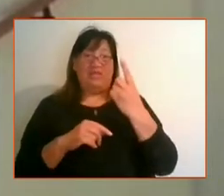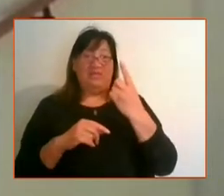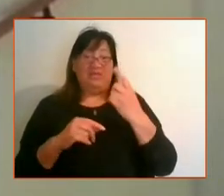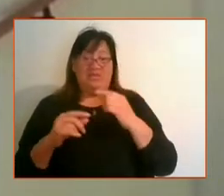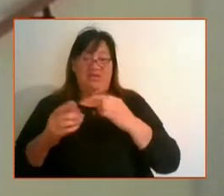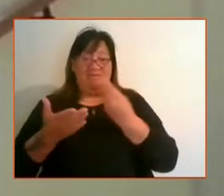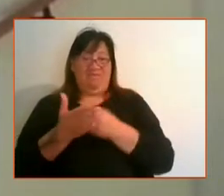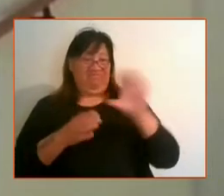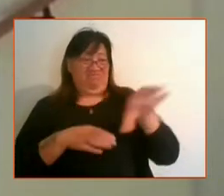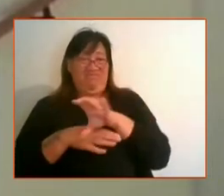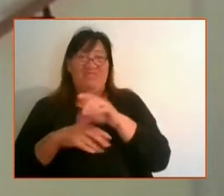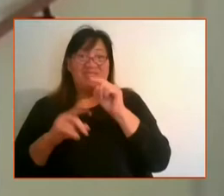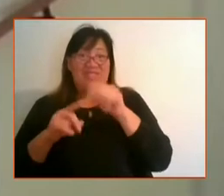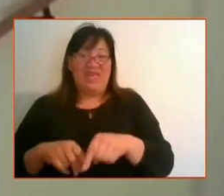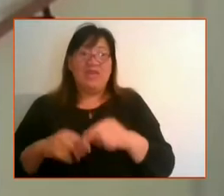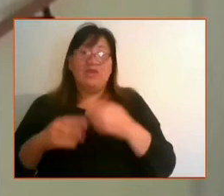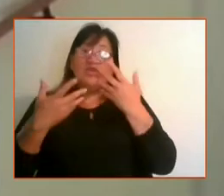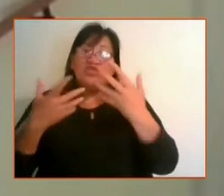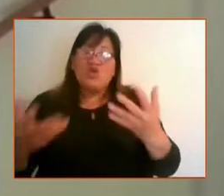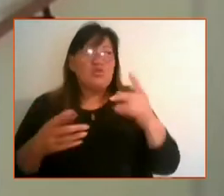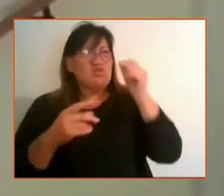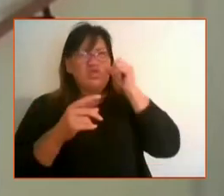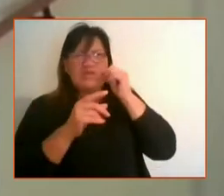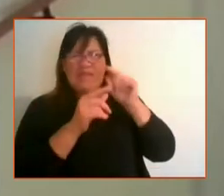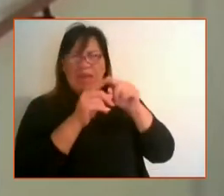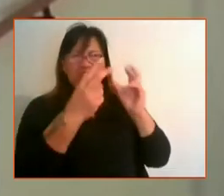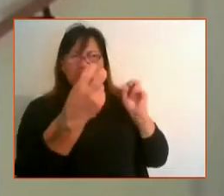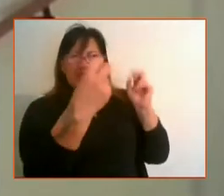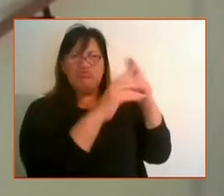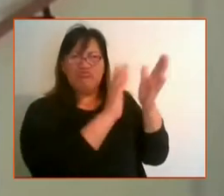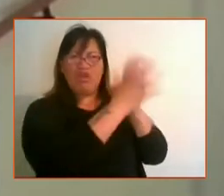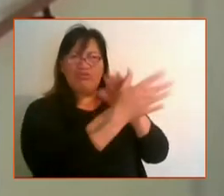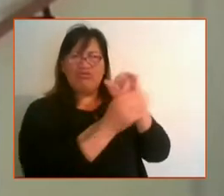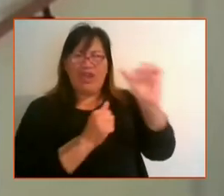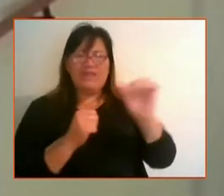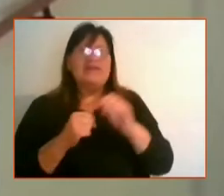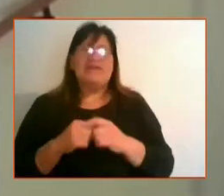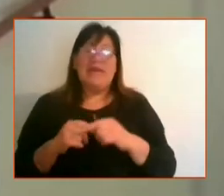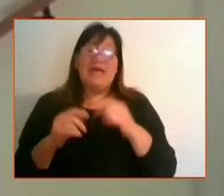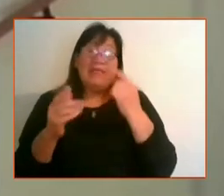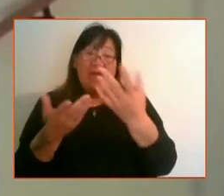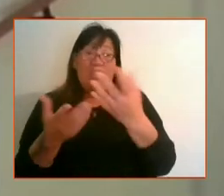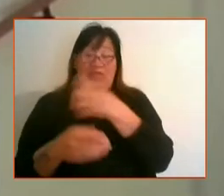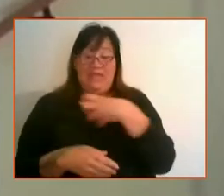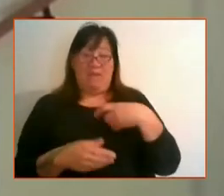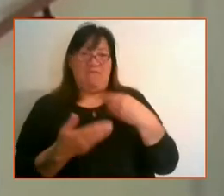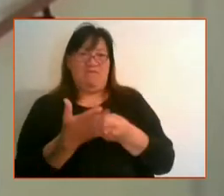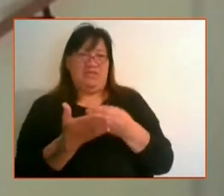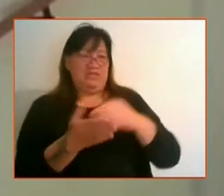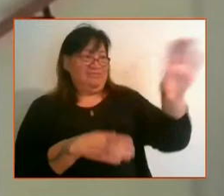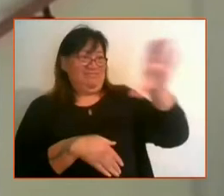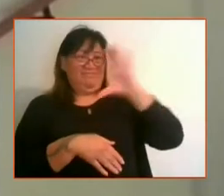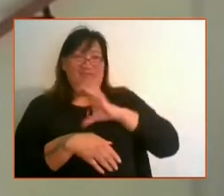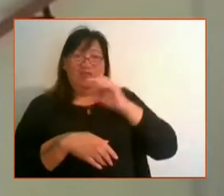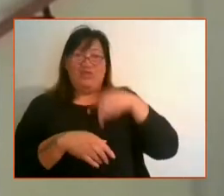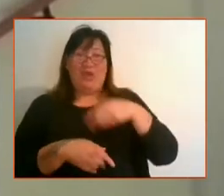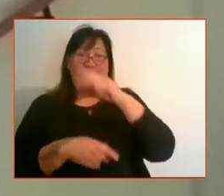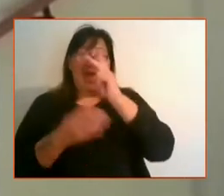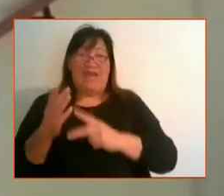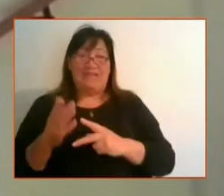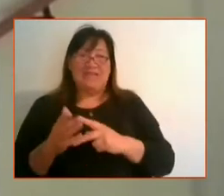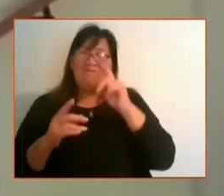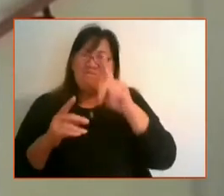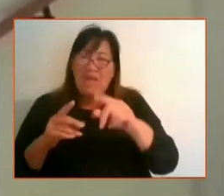analogy tonight for the funding muddle that has arisen from the government giving unprecedented funds to a sector without, it seems, a robust